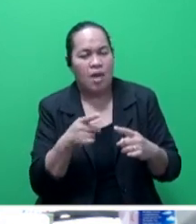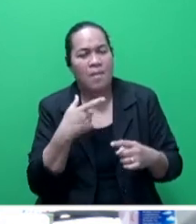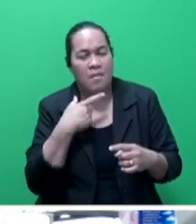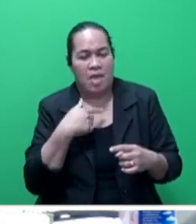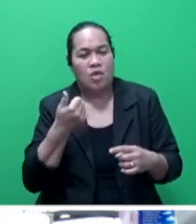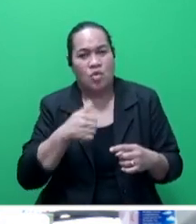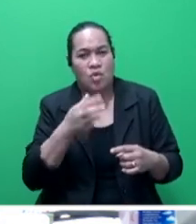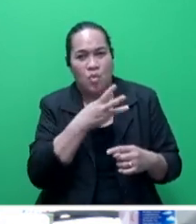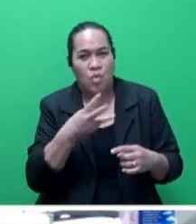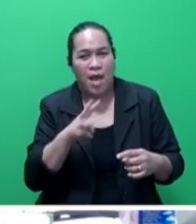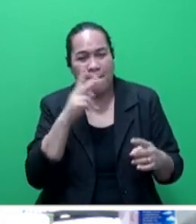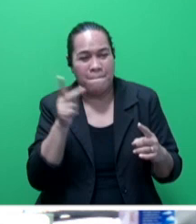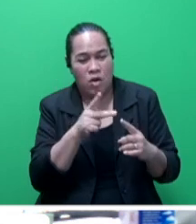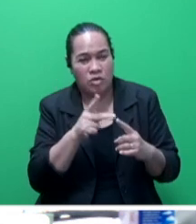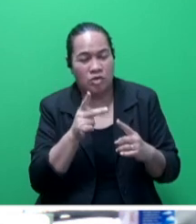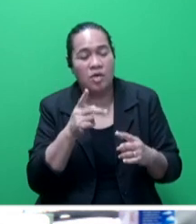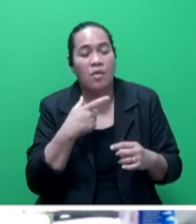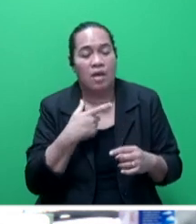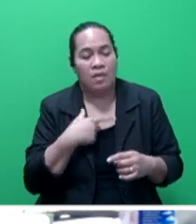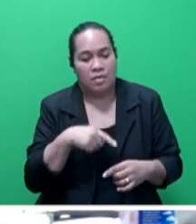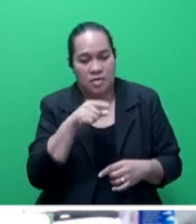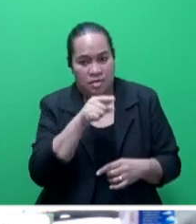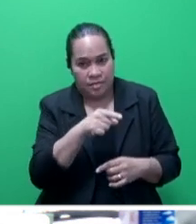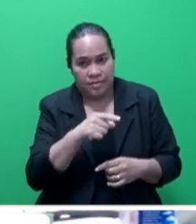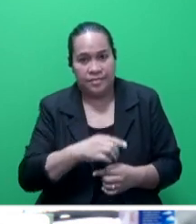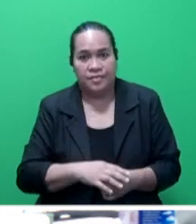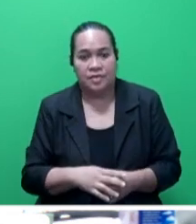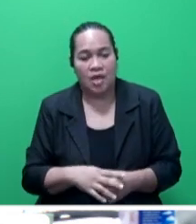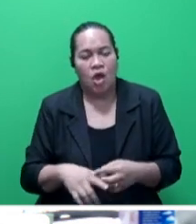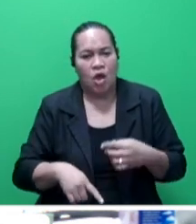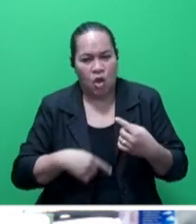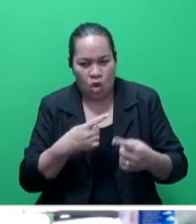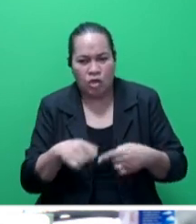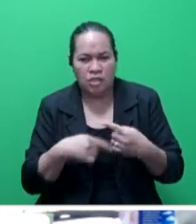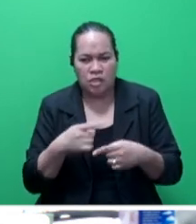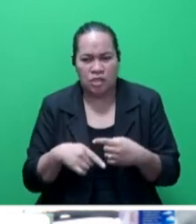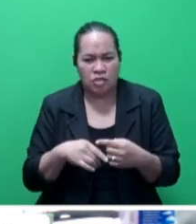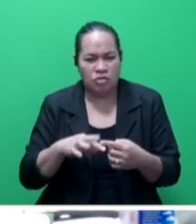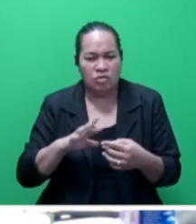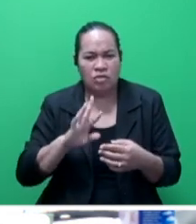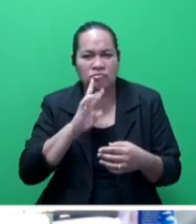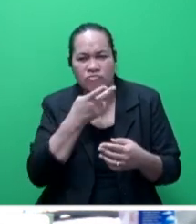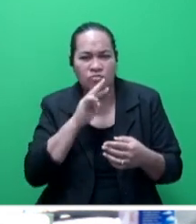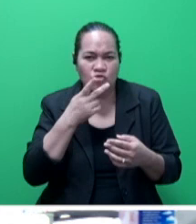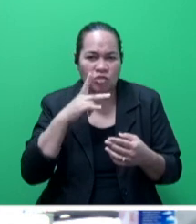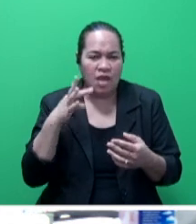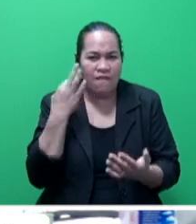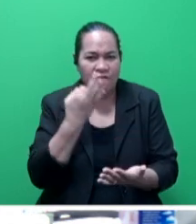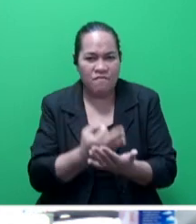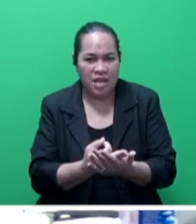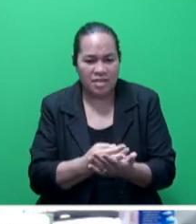sir, on the other side of this August chamber have continued to distort facts and reality